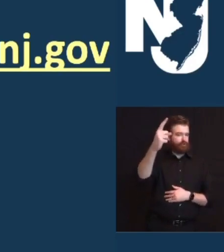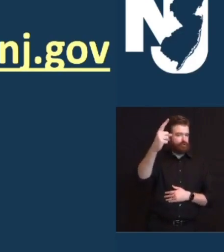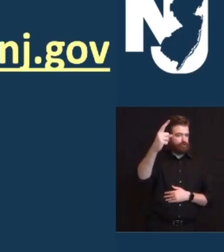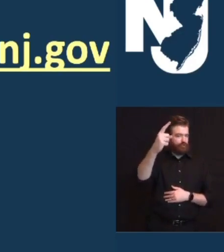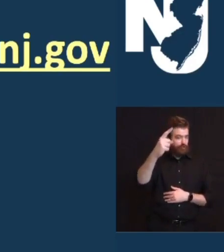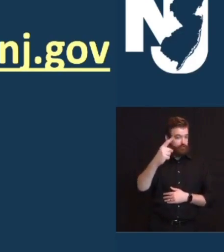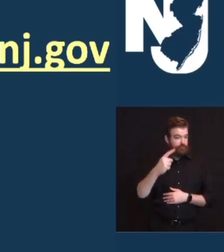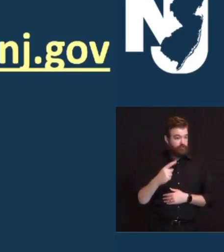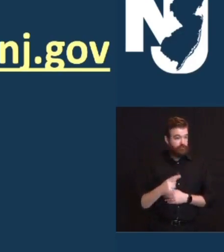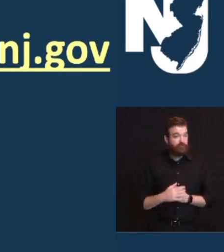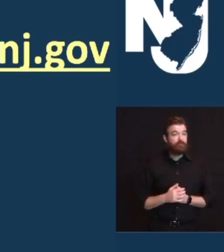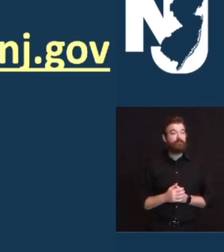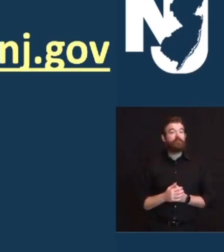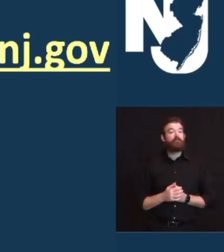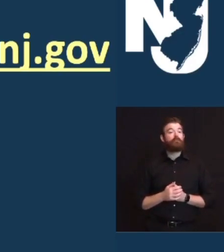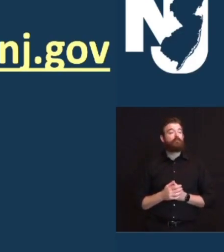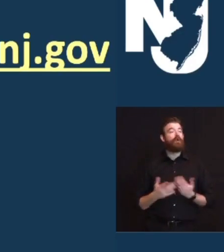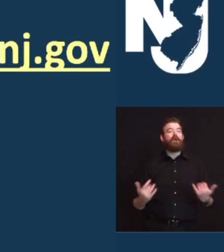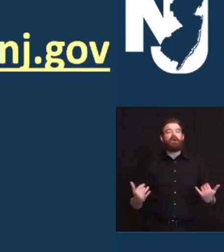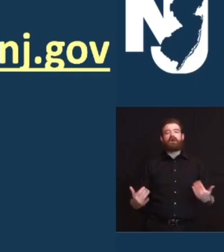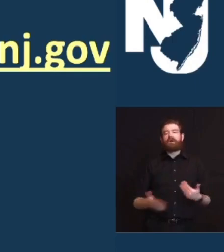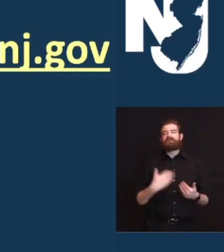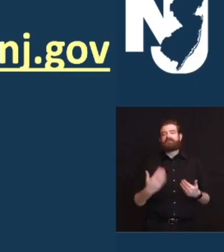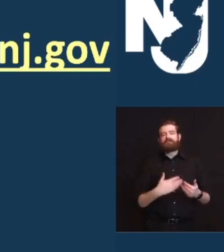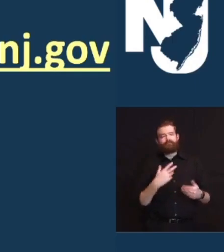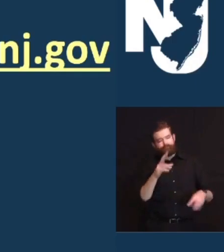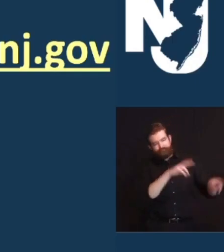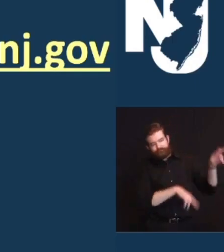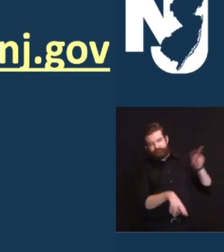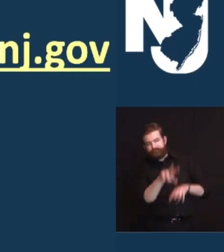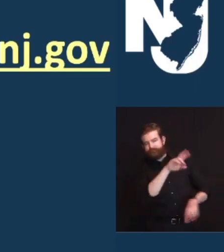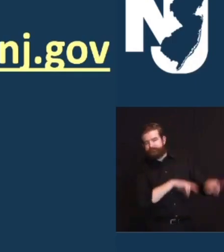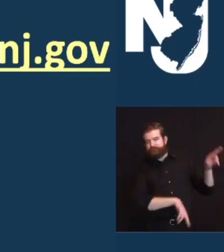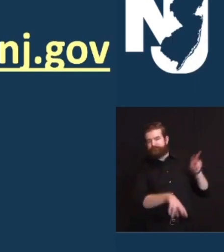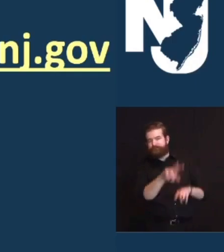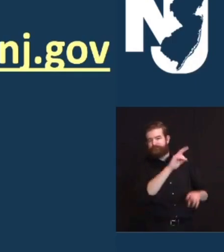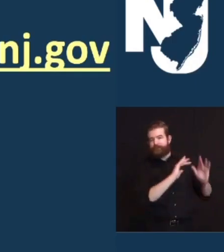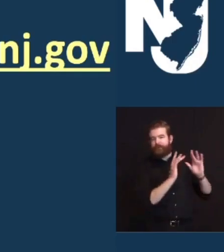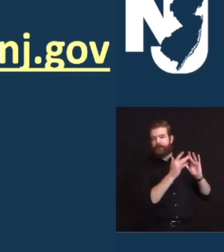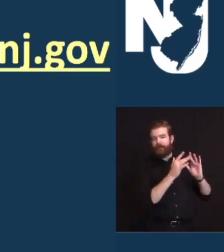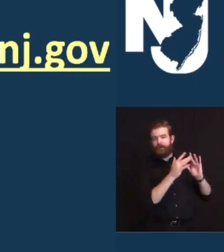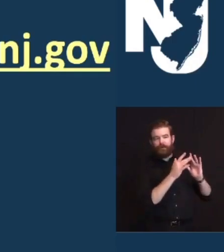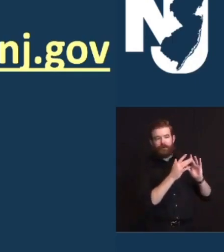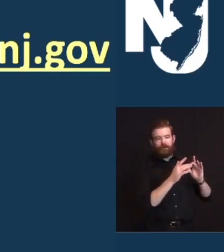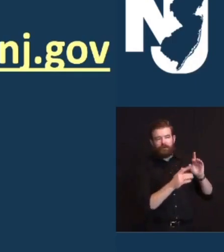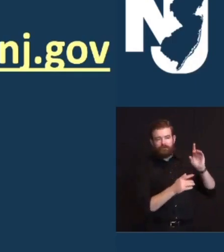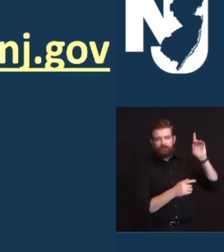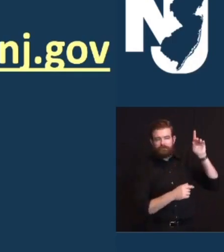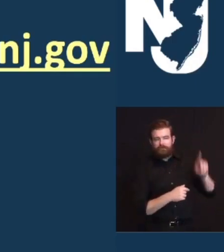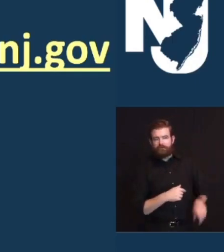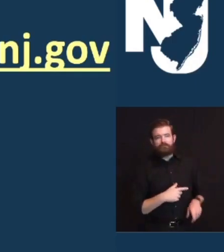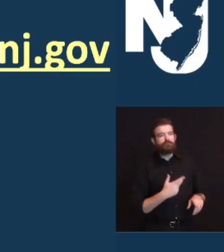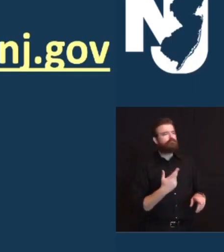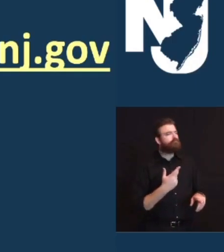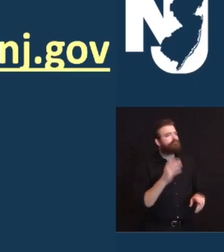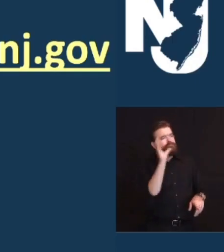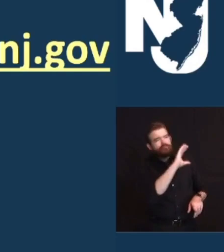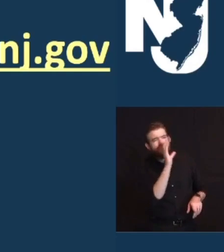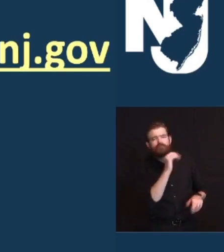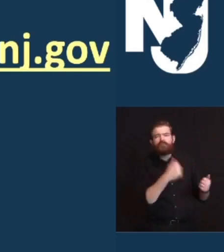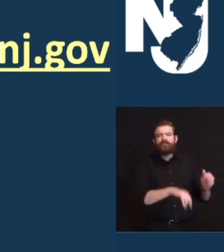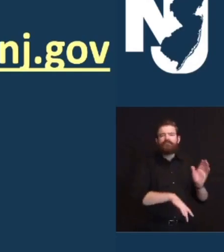ever before for residents to find an affordable health care plan that works for them and that works for their